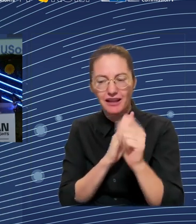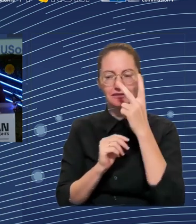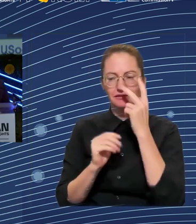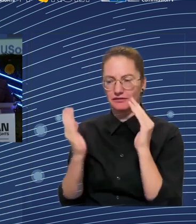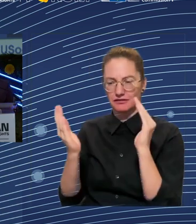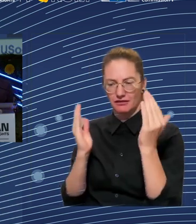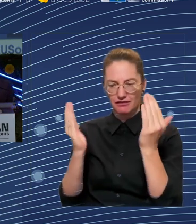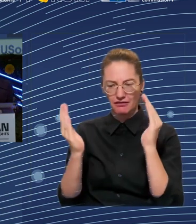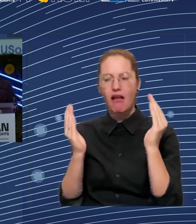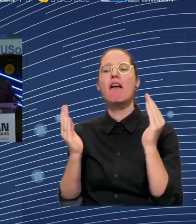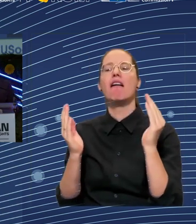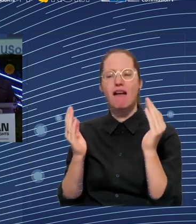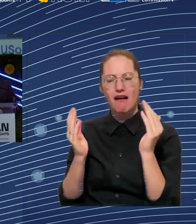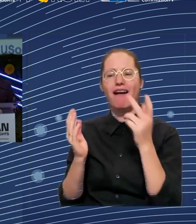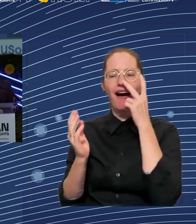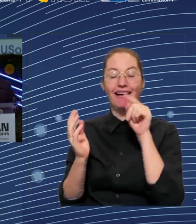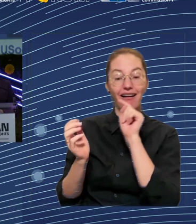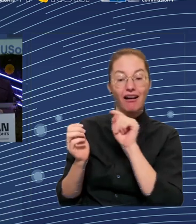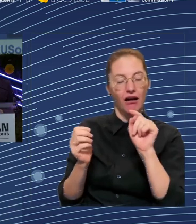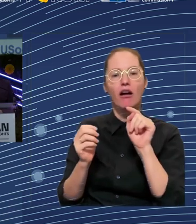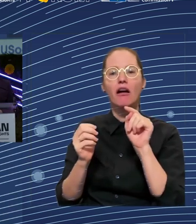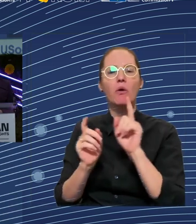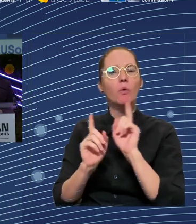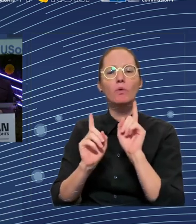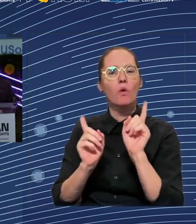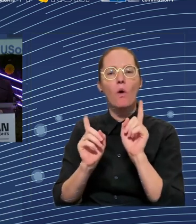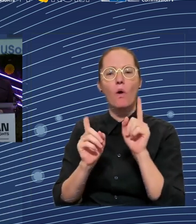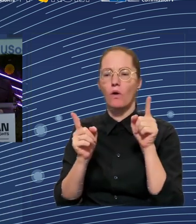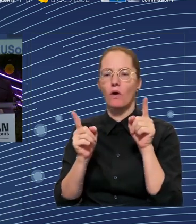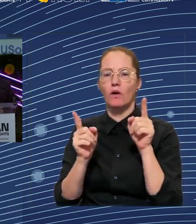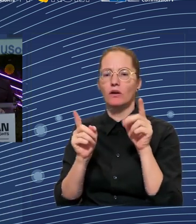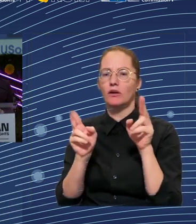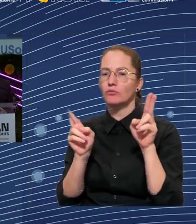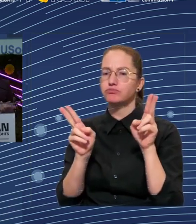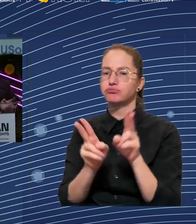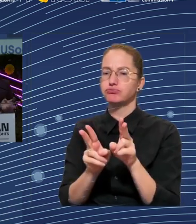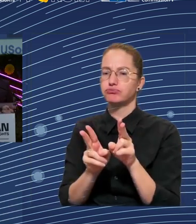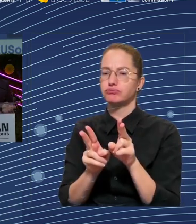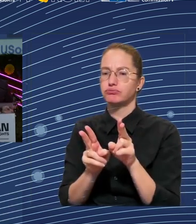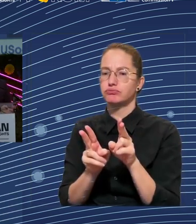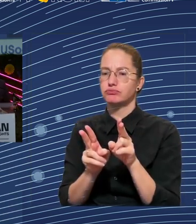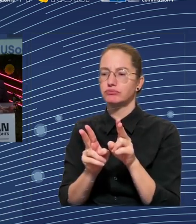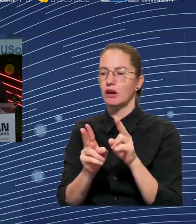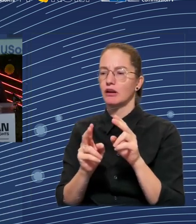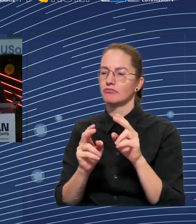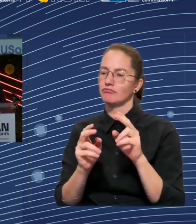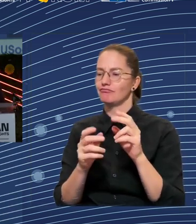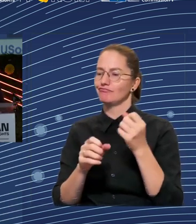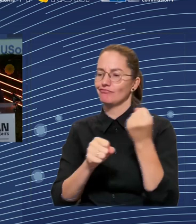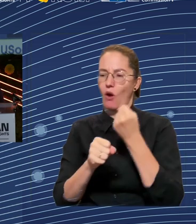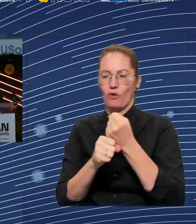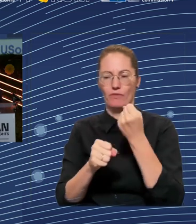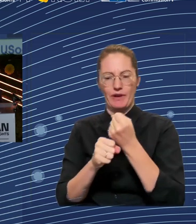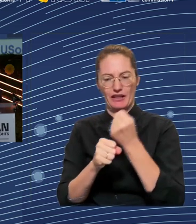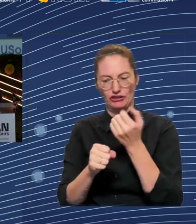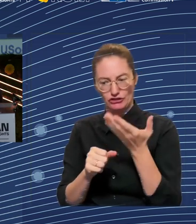in particular, this is the case in STEM and in healthcare occupations. For instance, filling vacancies for ICT professionals